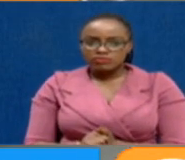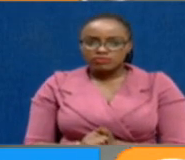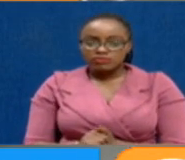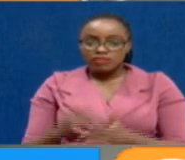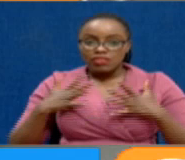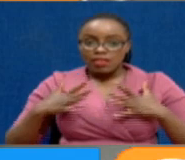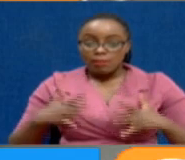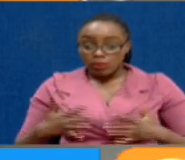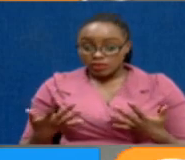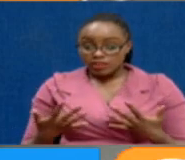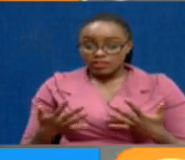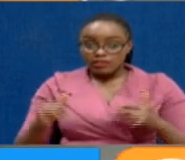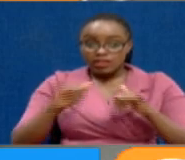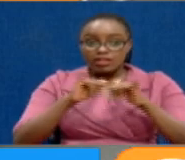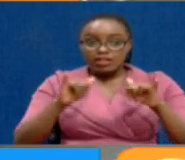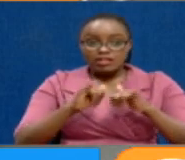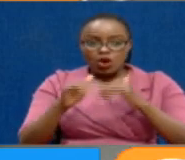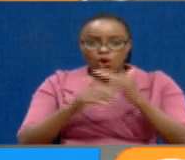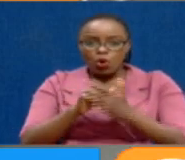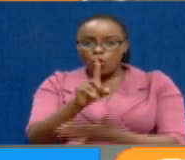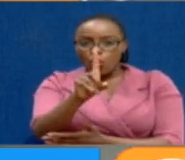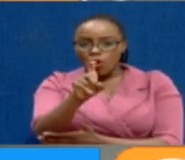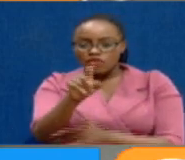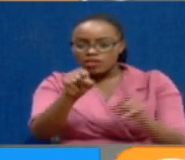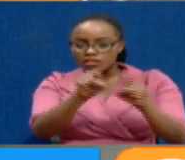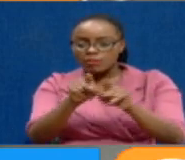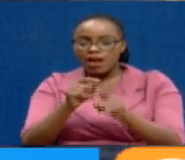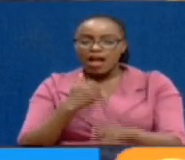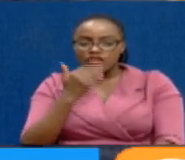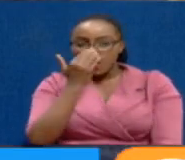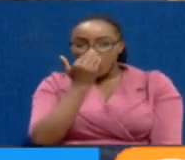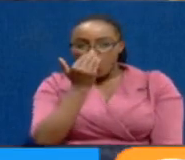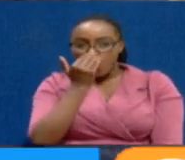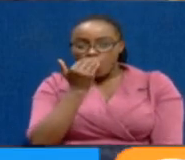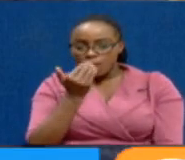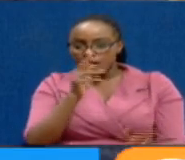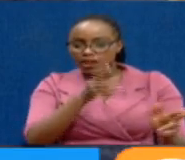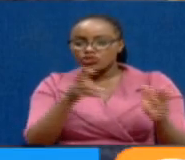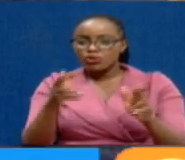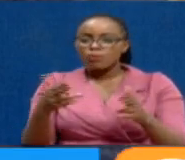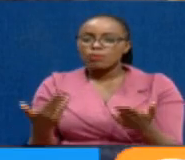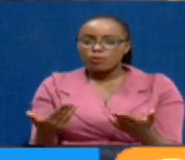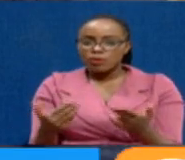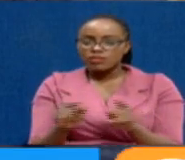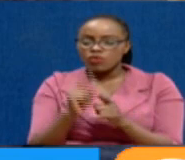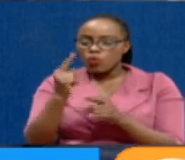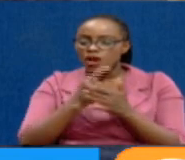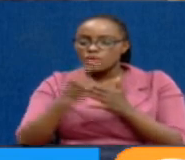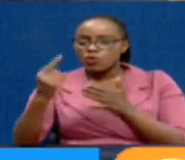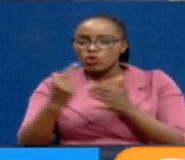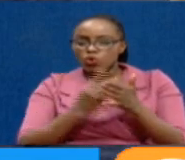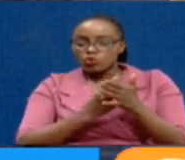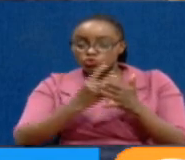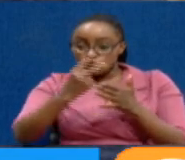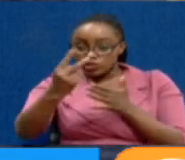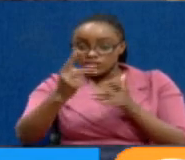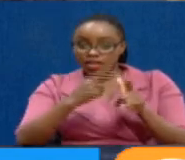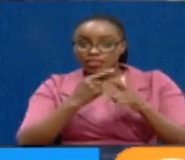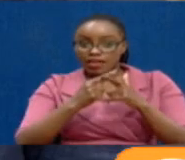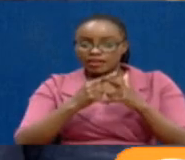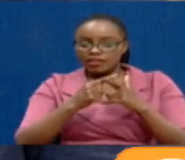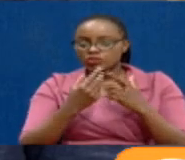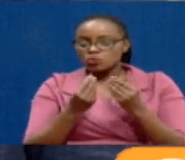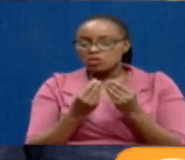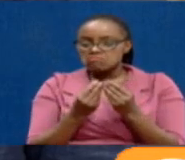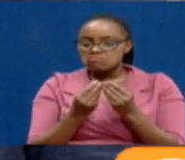The body clears this virus. The same way you get a common cold, and within a week or two, you're able to clear